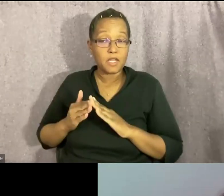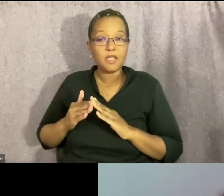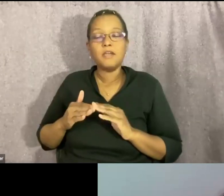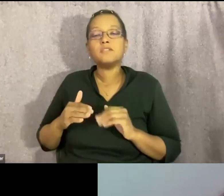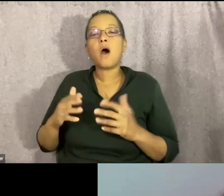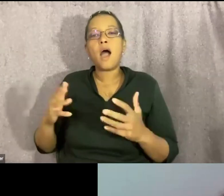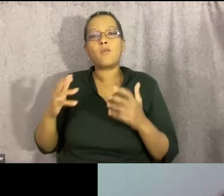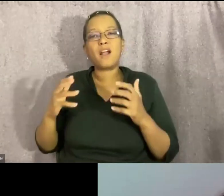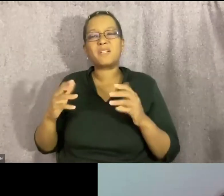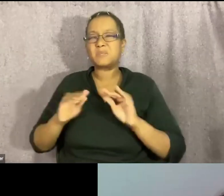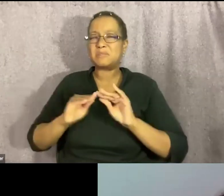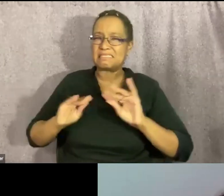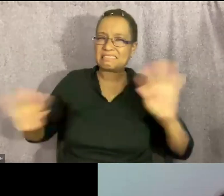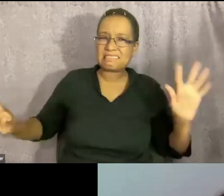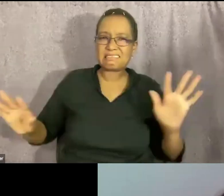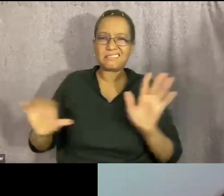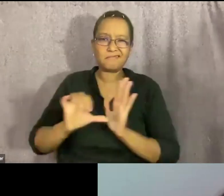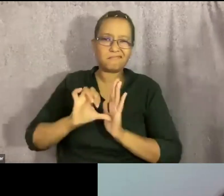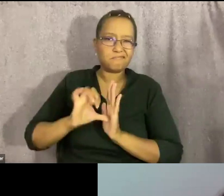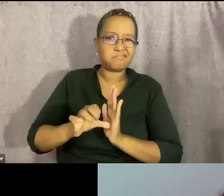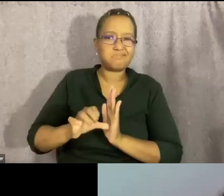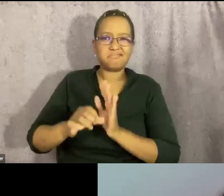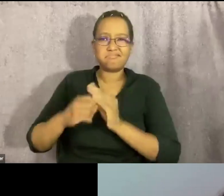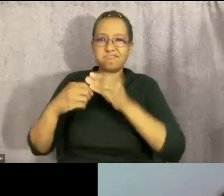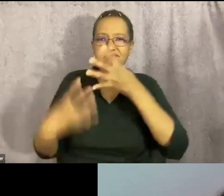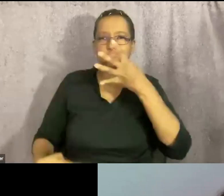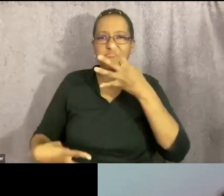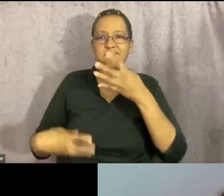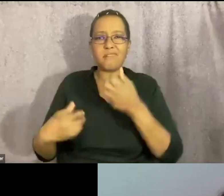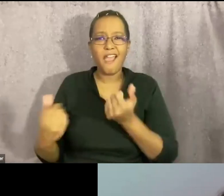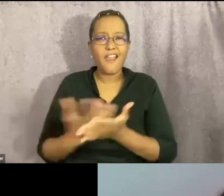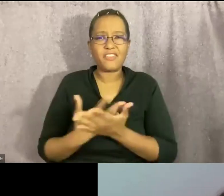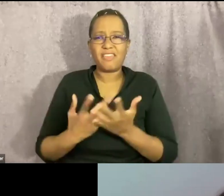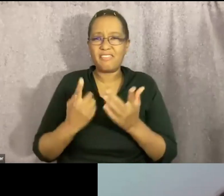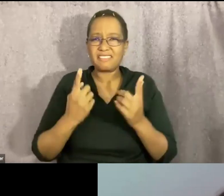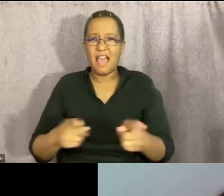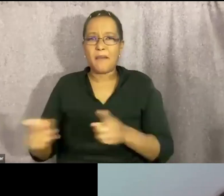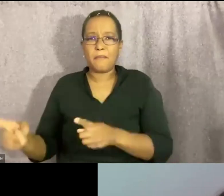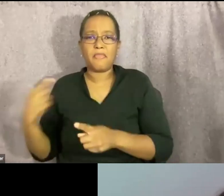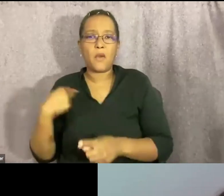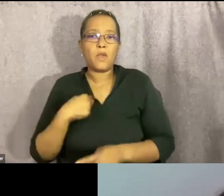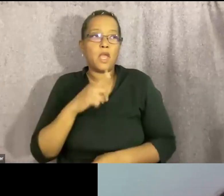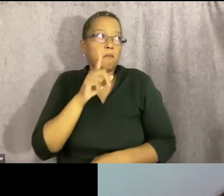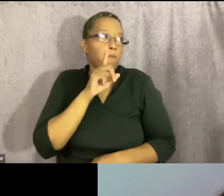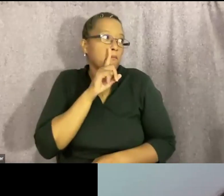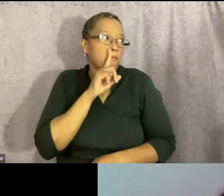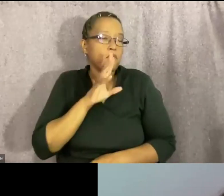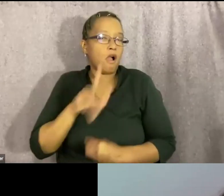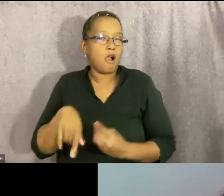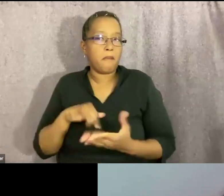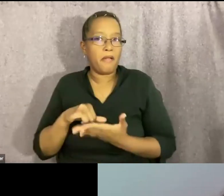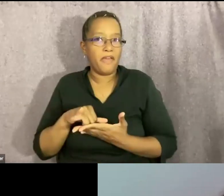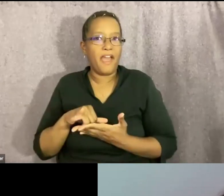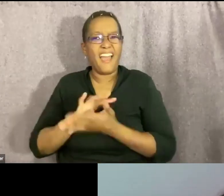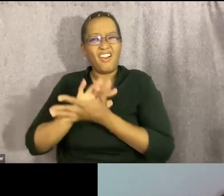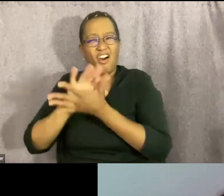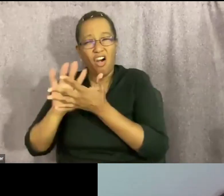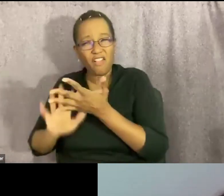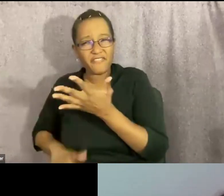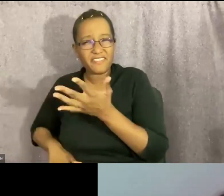focus on personal stories and using them to make clear connections to like really large